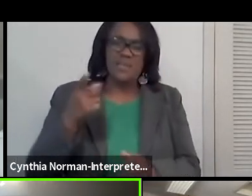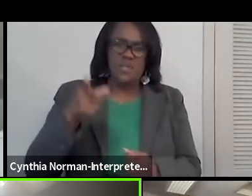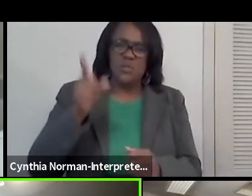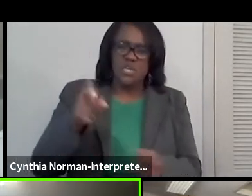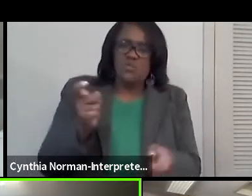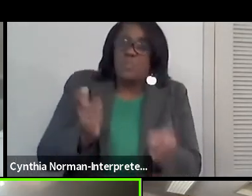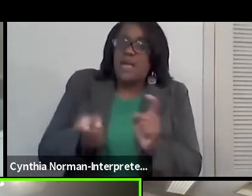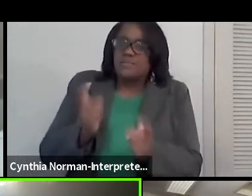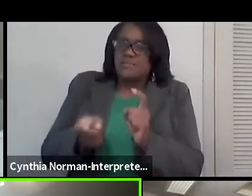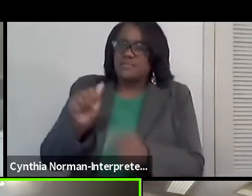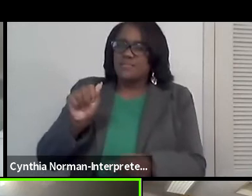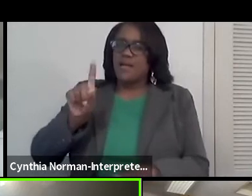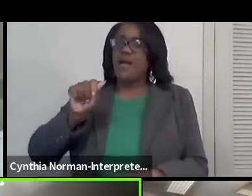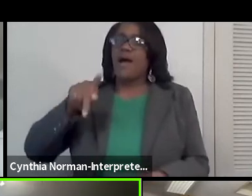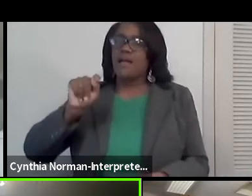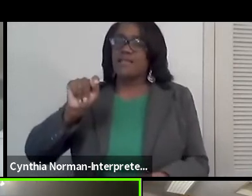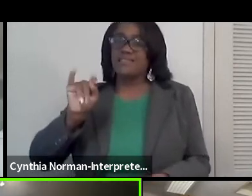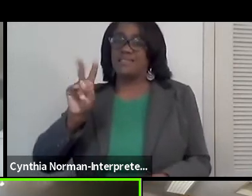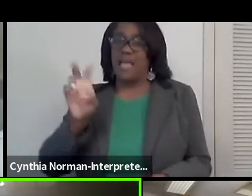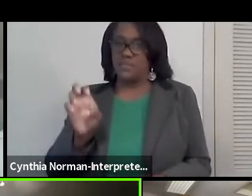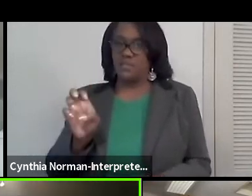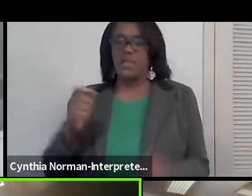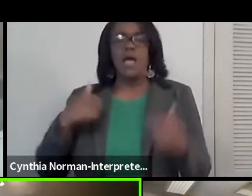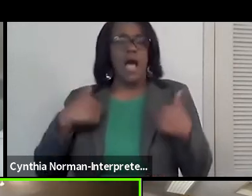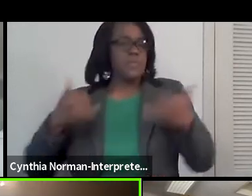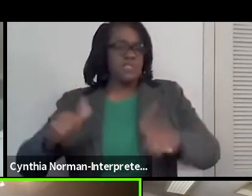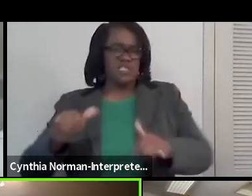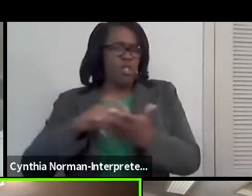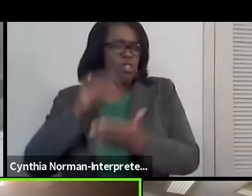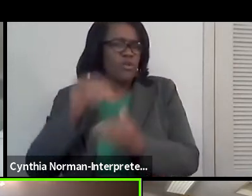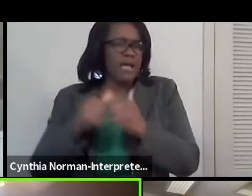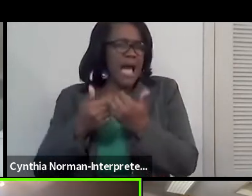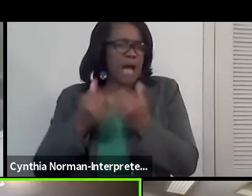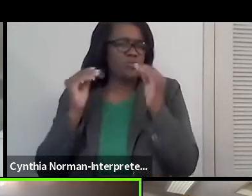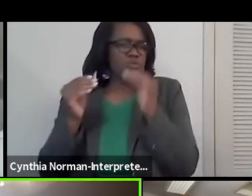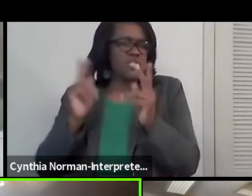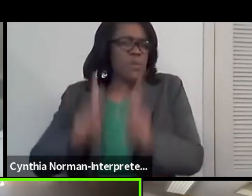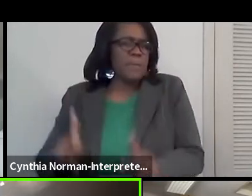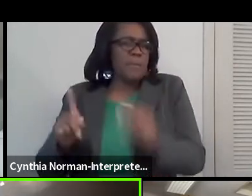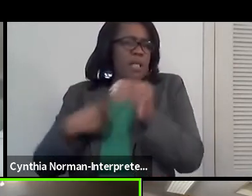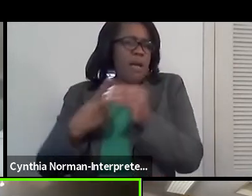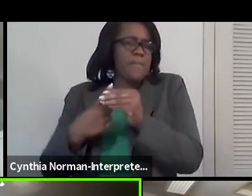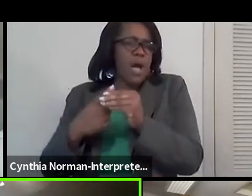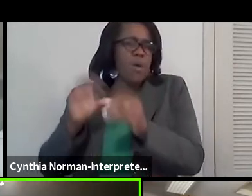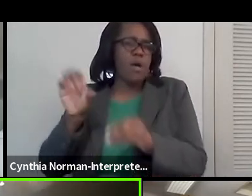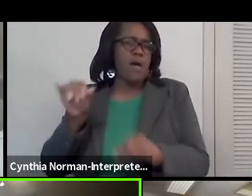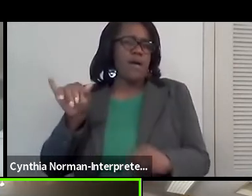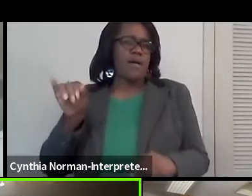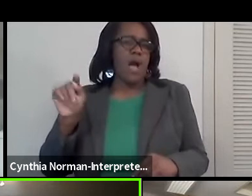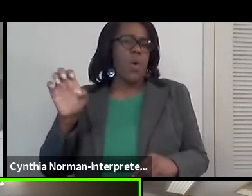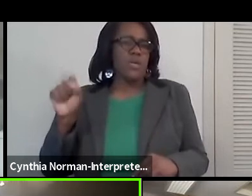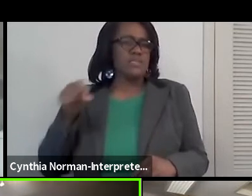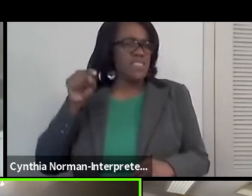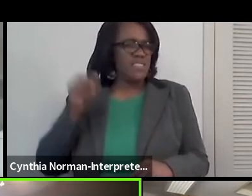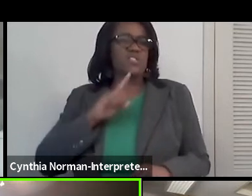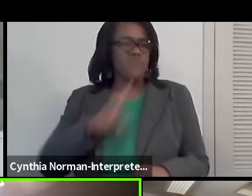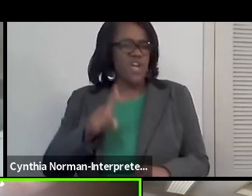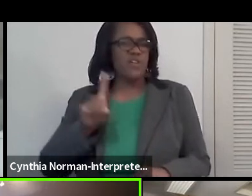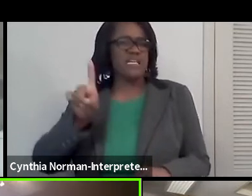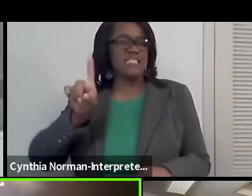with. I'm still kind of learning how to teach people about coyotes because this is a very divisive topic.